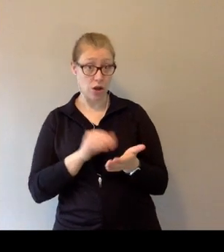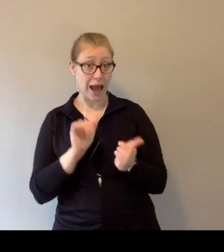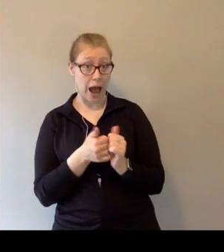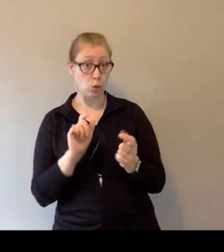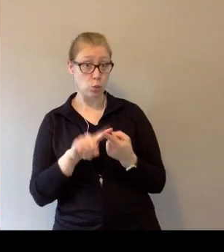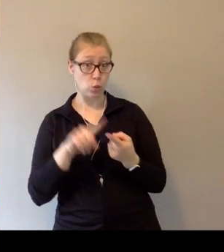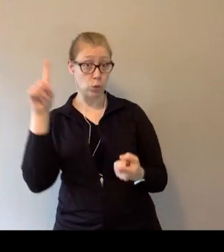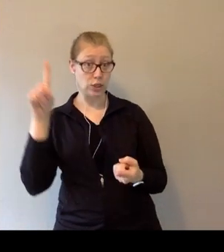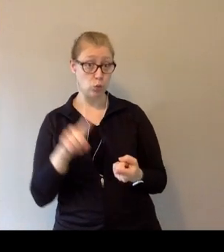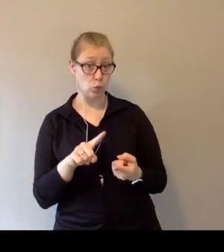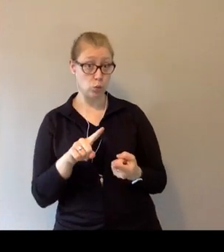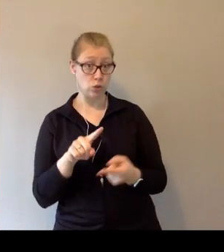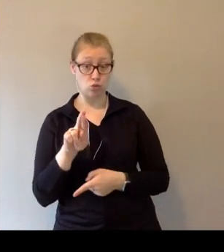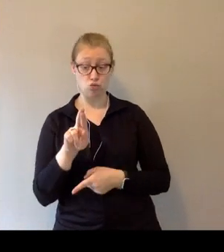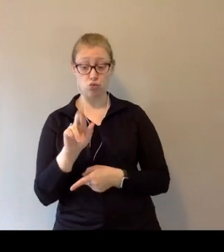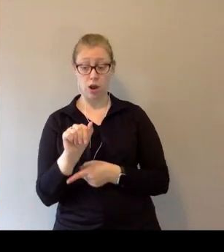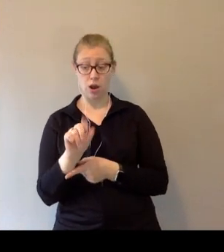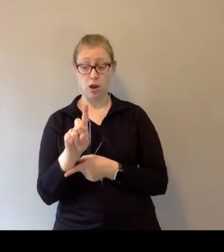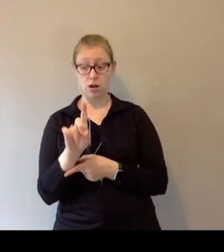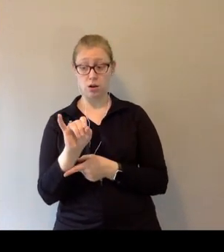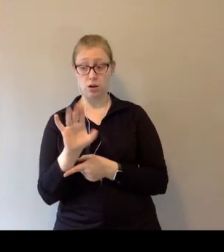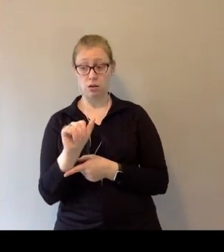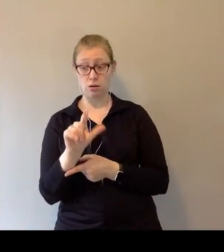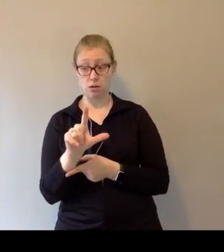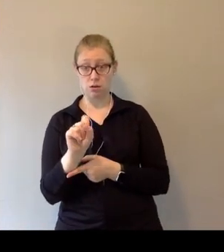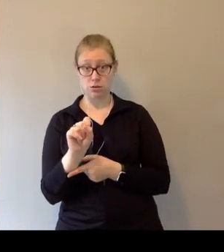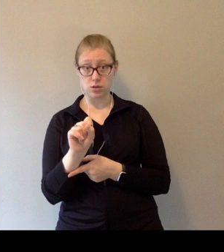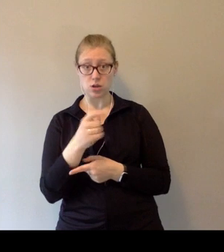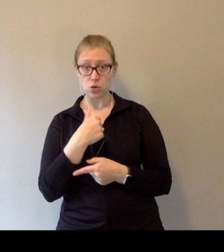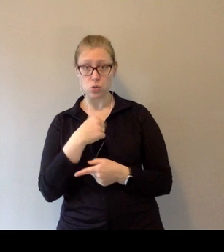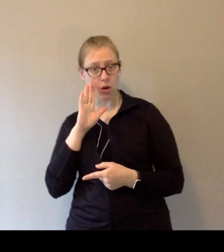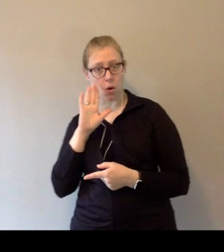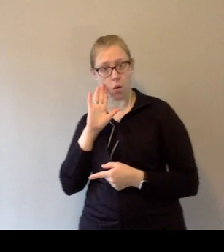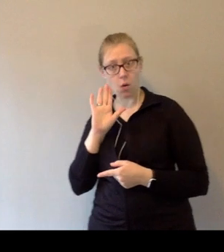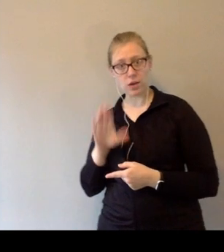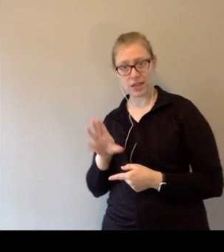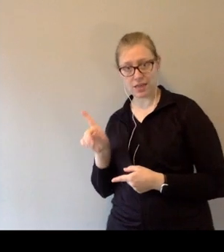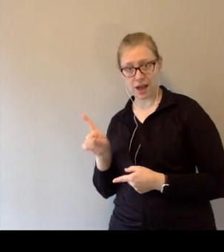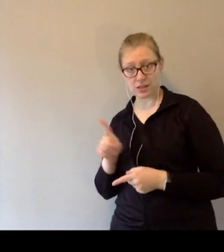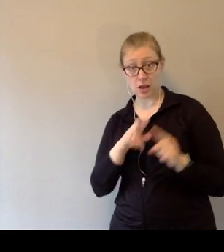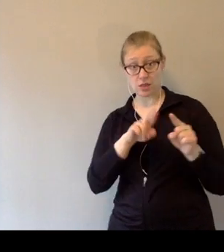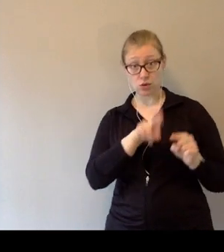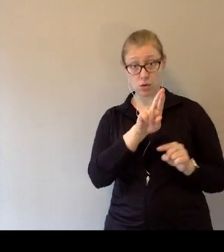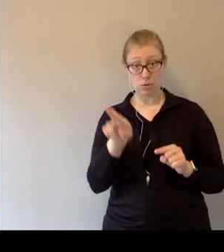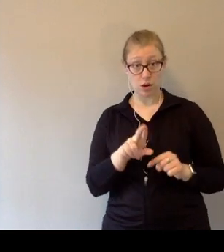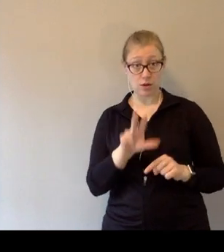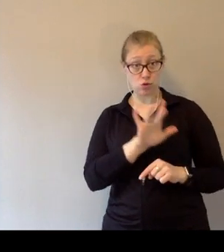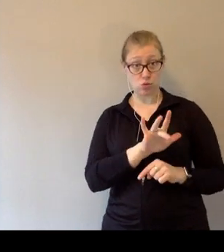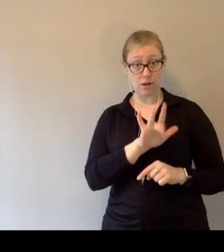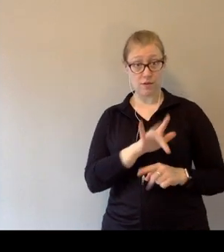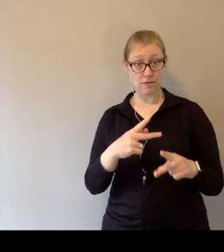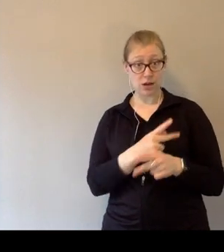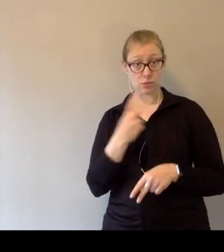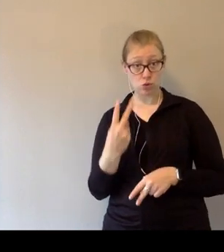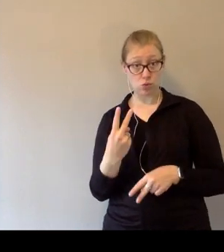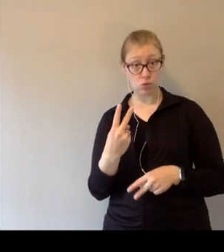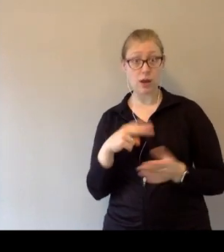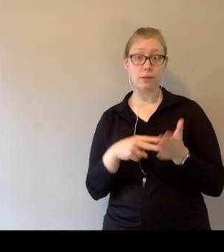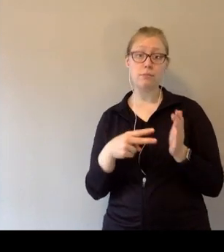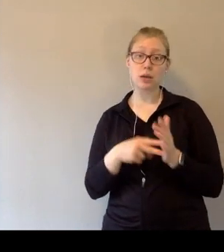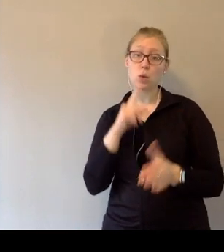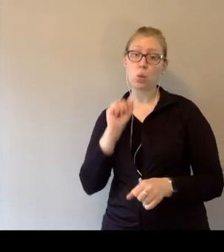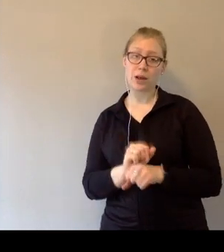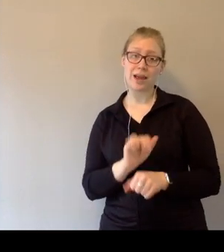this, and we learned that this is the square root of 25 times 2. So this is really 5 times the square root of